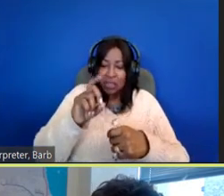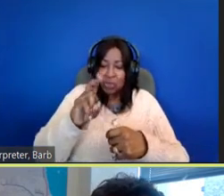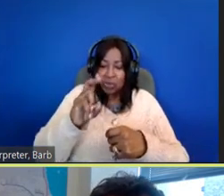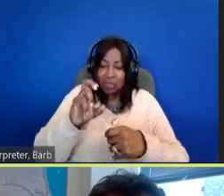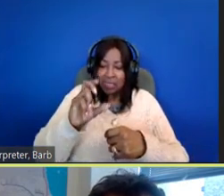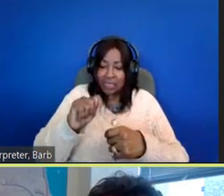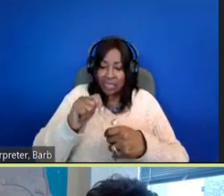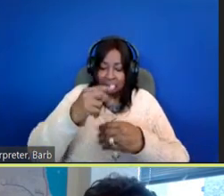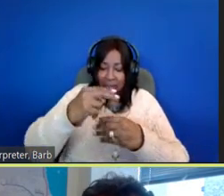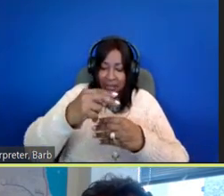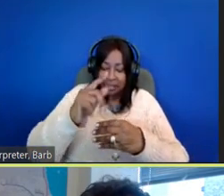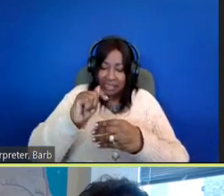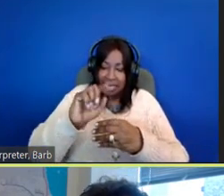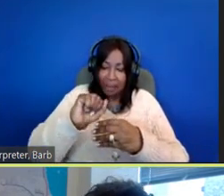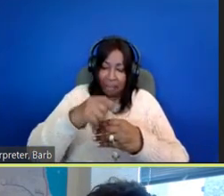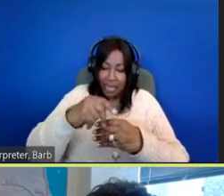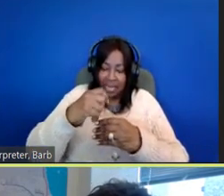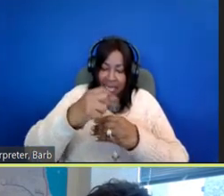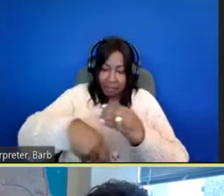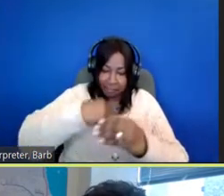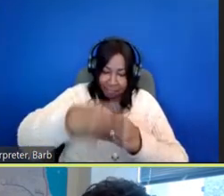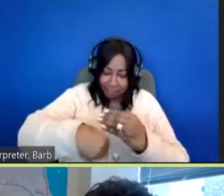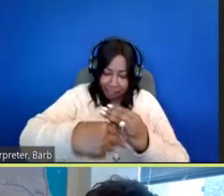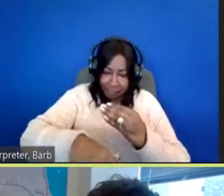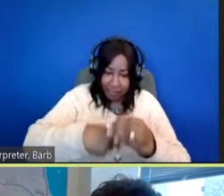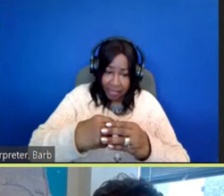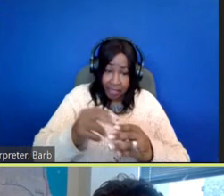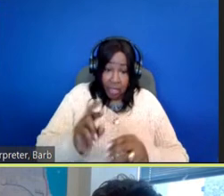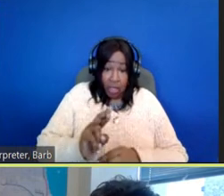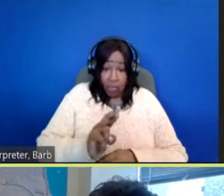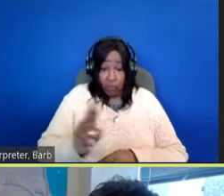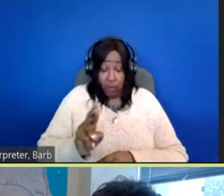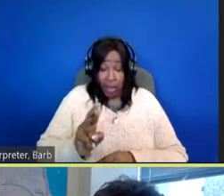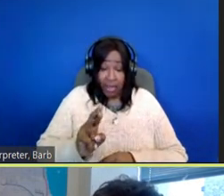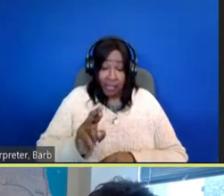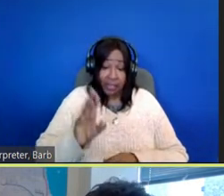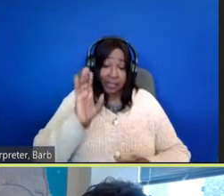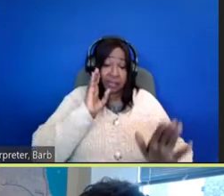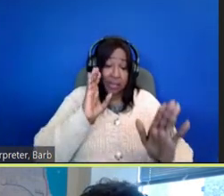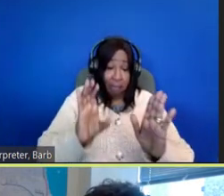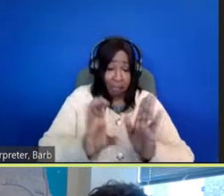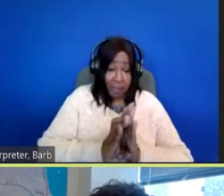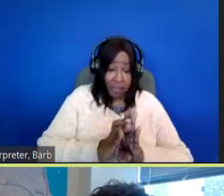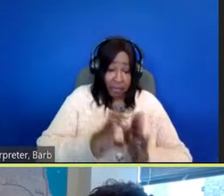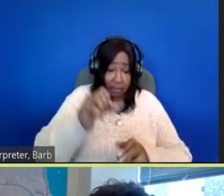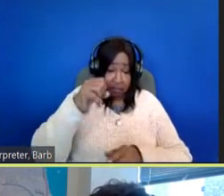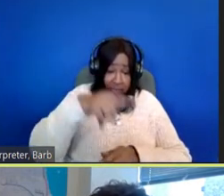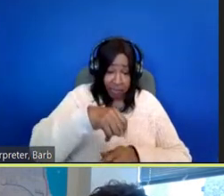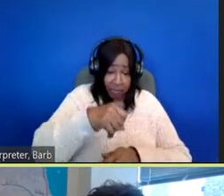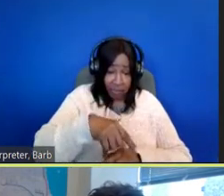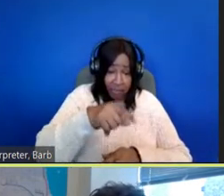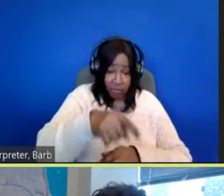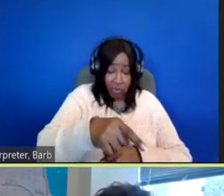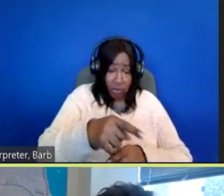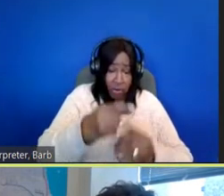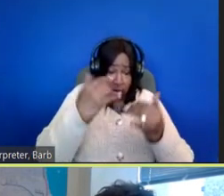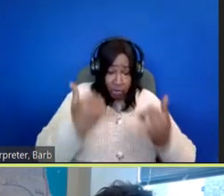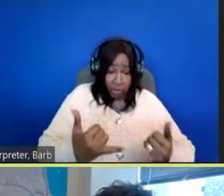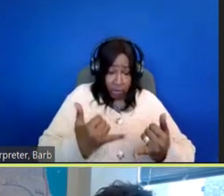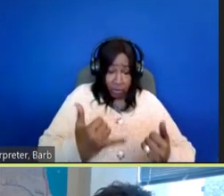time. On the right hand side is a picture of the fare box in its current configuration on a